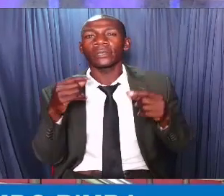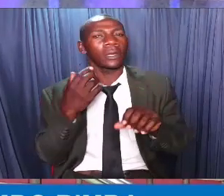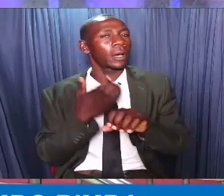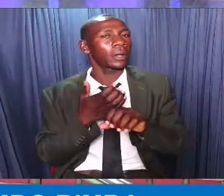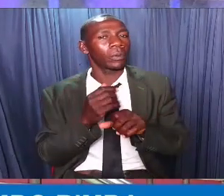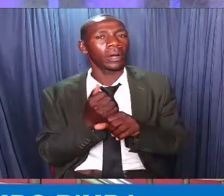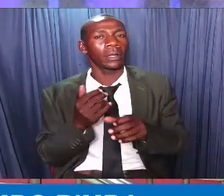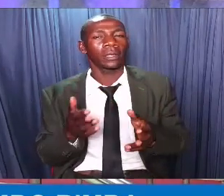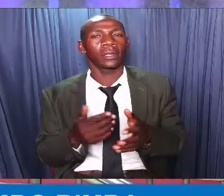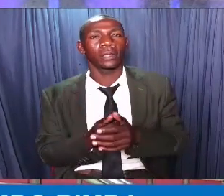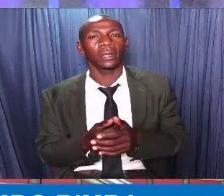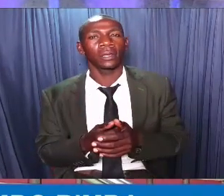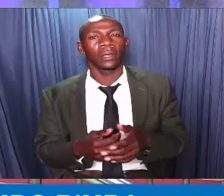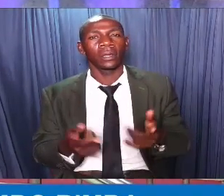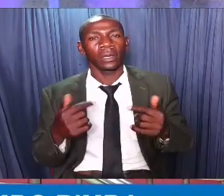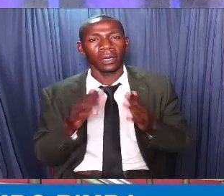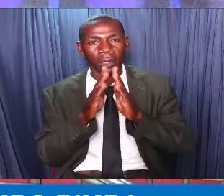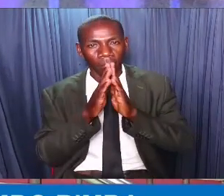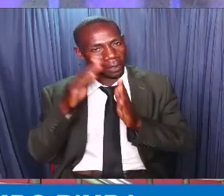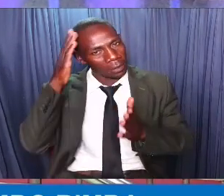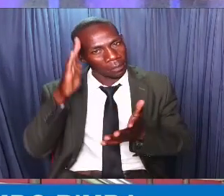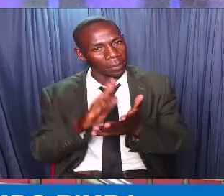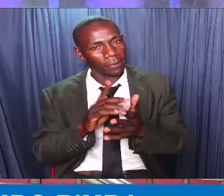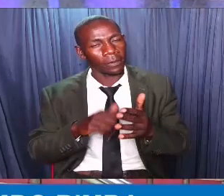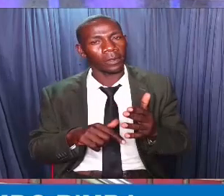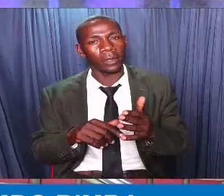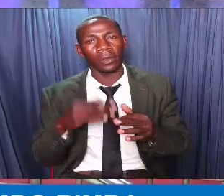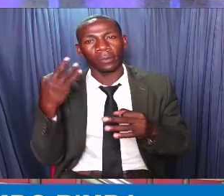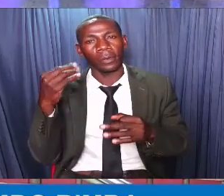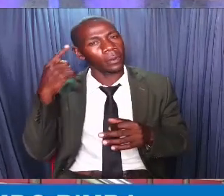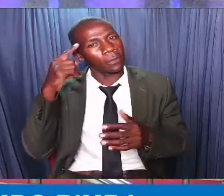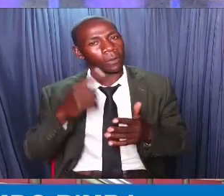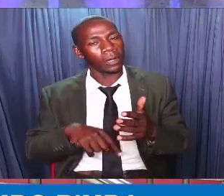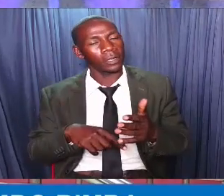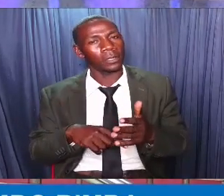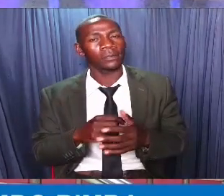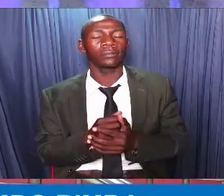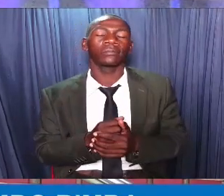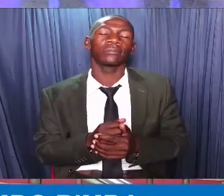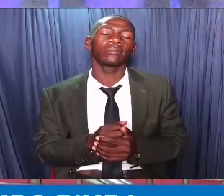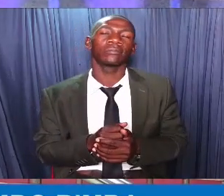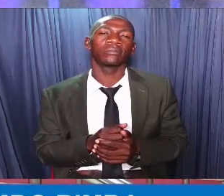Pastor Zia hard work here. Waje uombee umeamini nini? You come for prayers. What have you been believing? Umeubiwa nini? What have you been preached to?